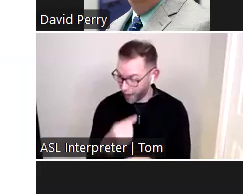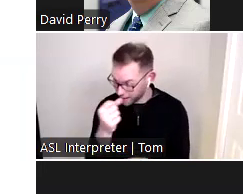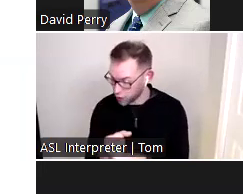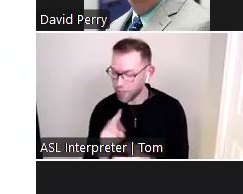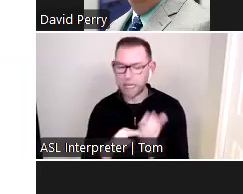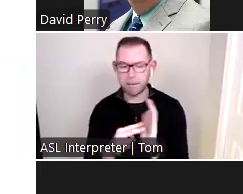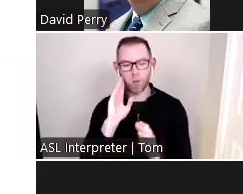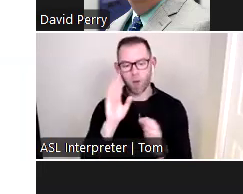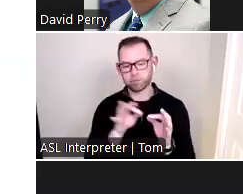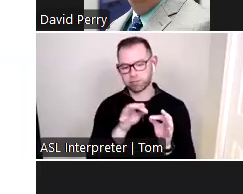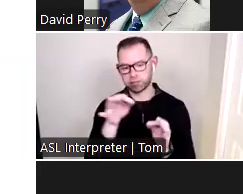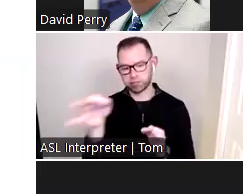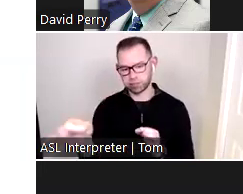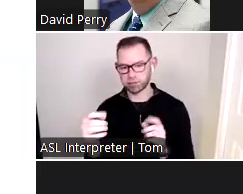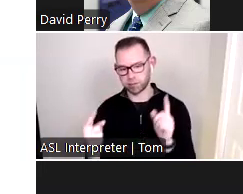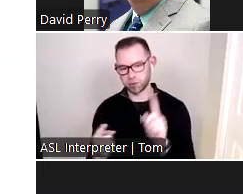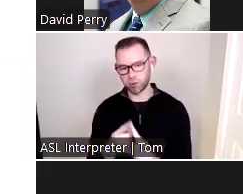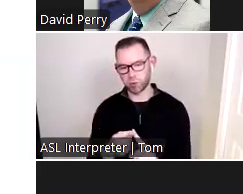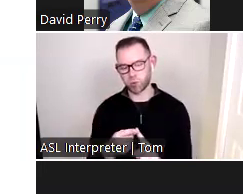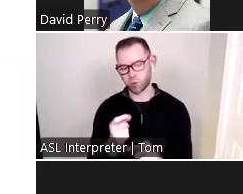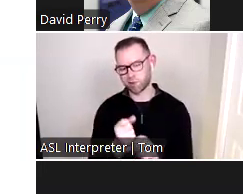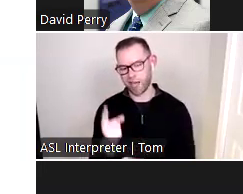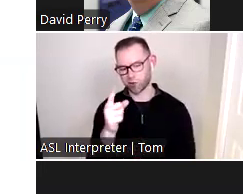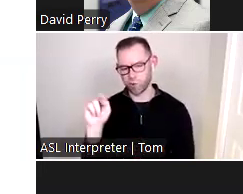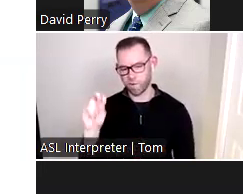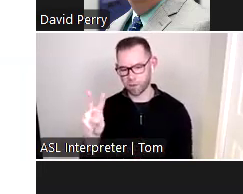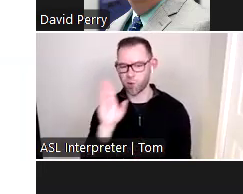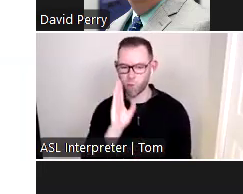November. Next slide, please.